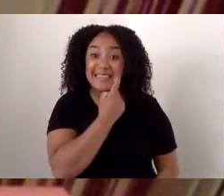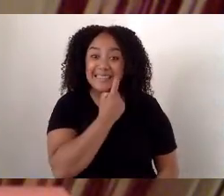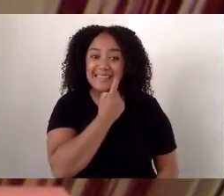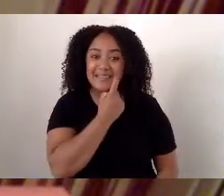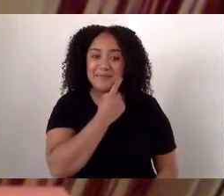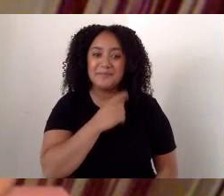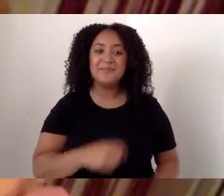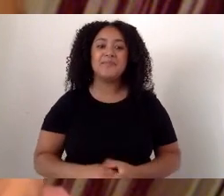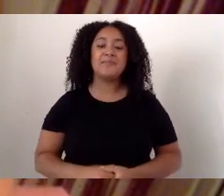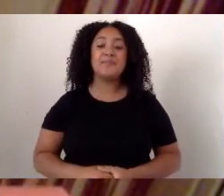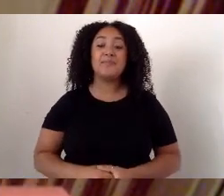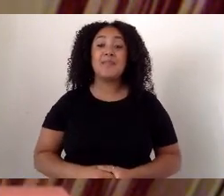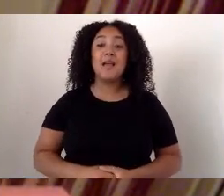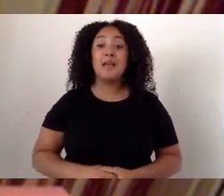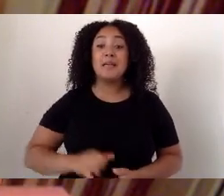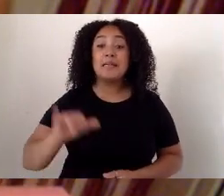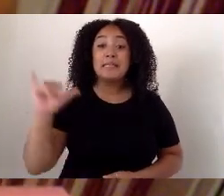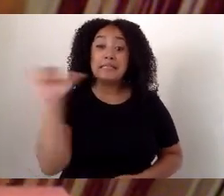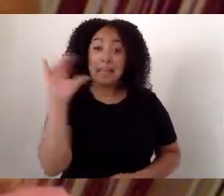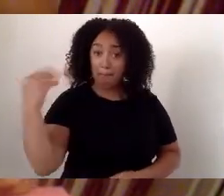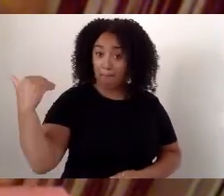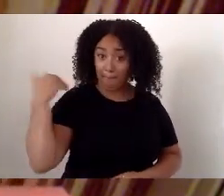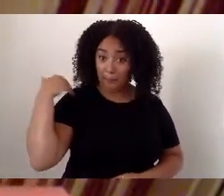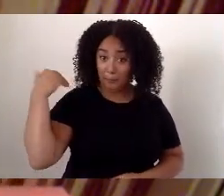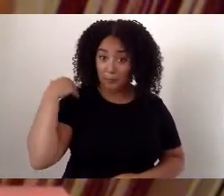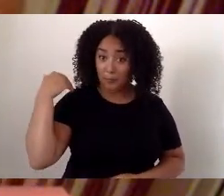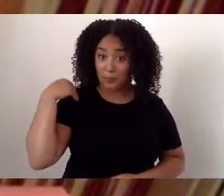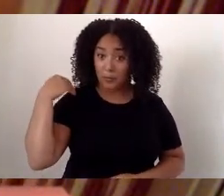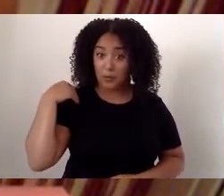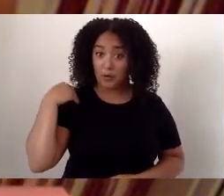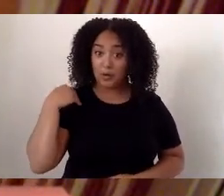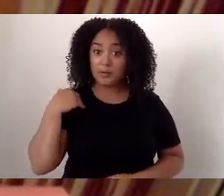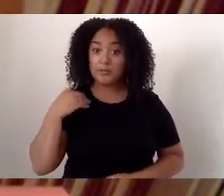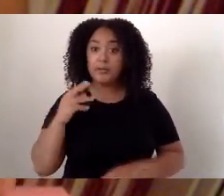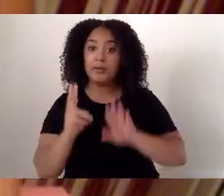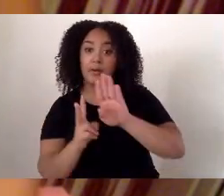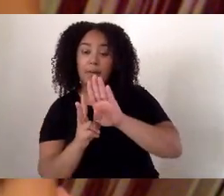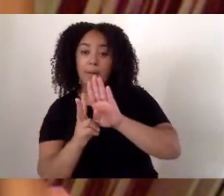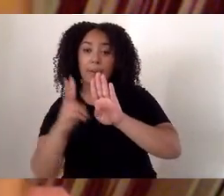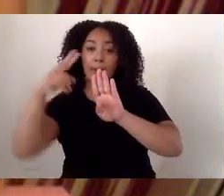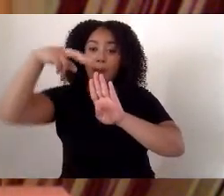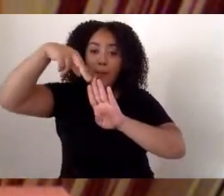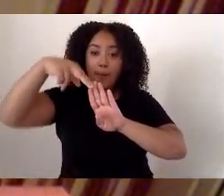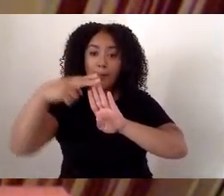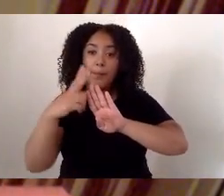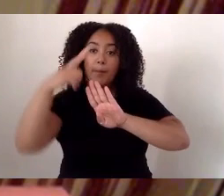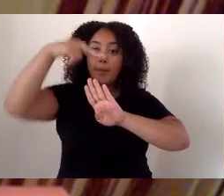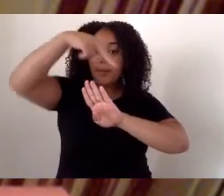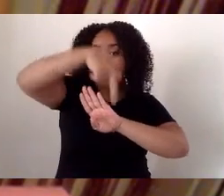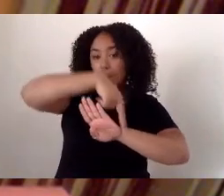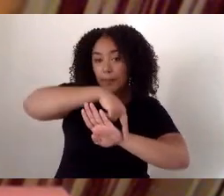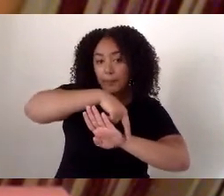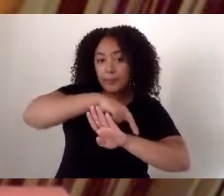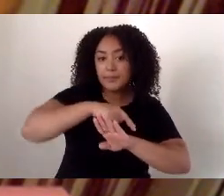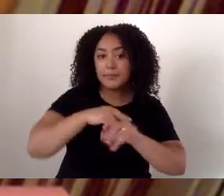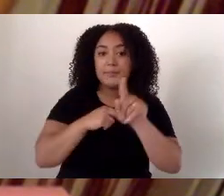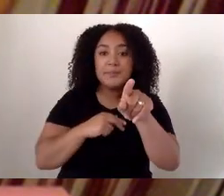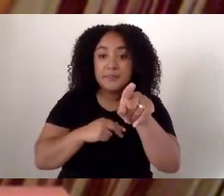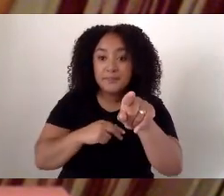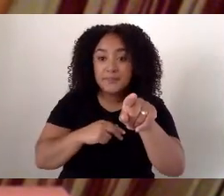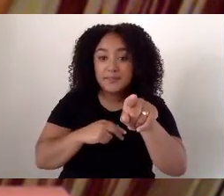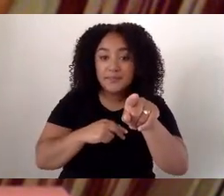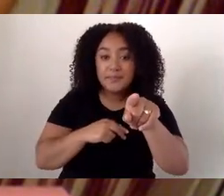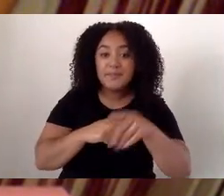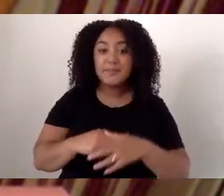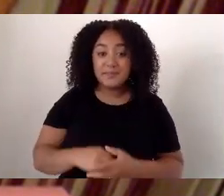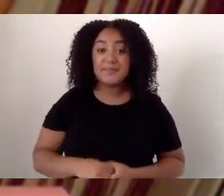Similarly to how I did with my sock puppet, I'm just going to cut out tiny little shapes that look